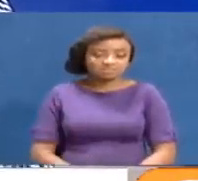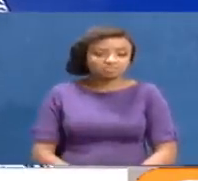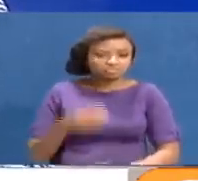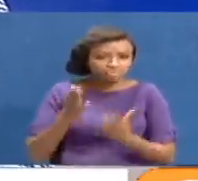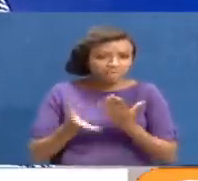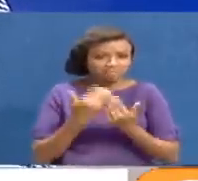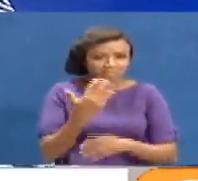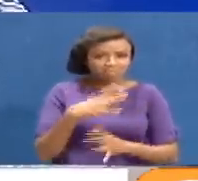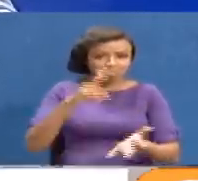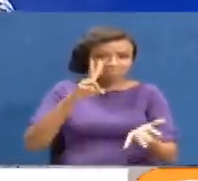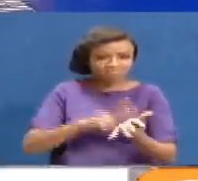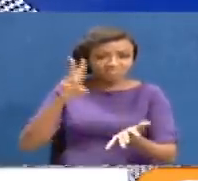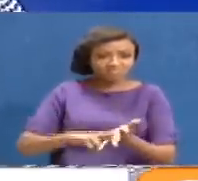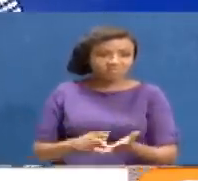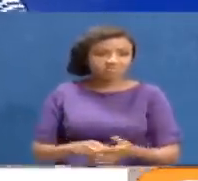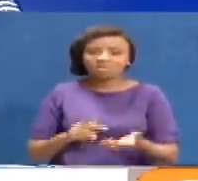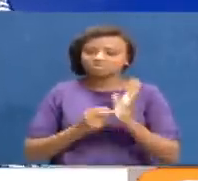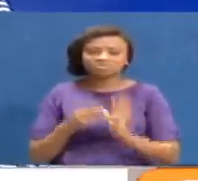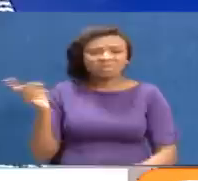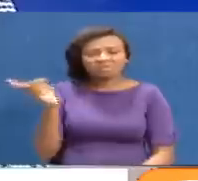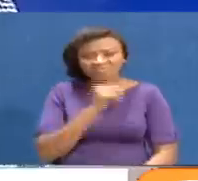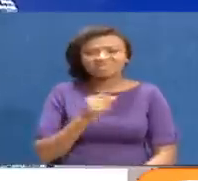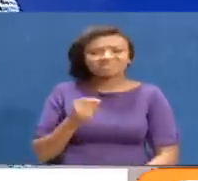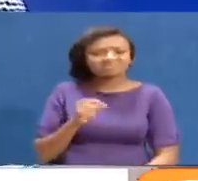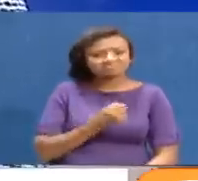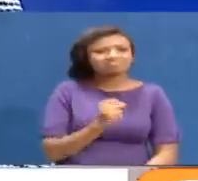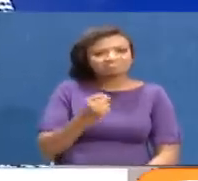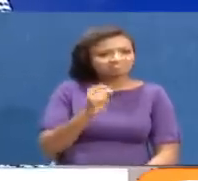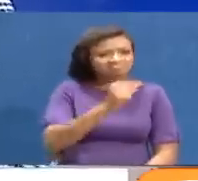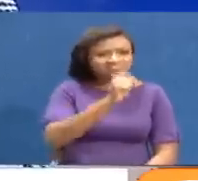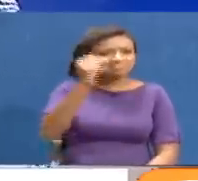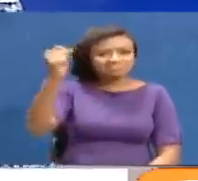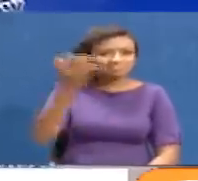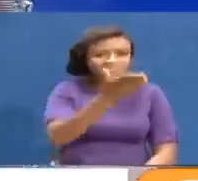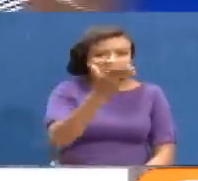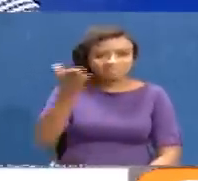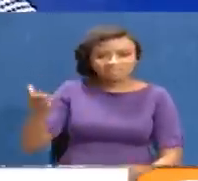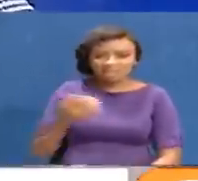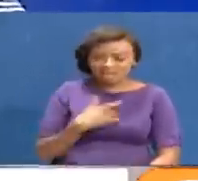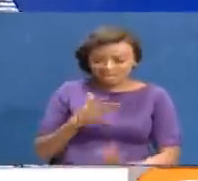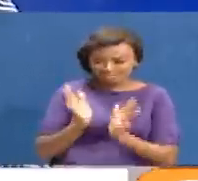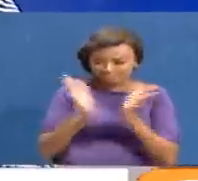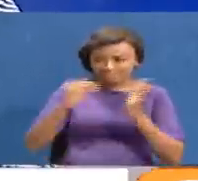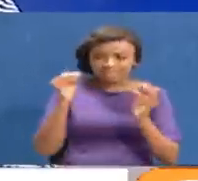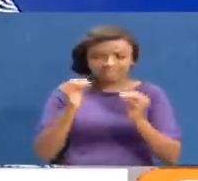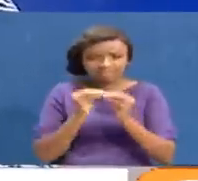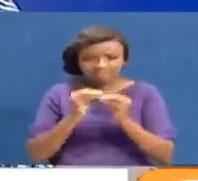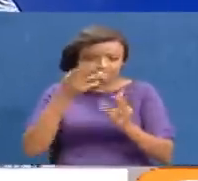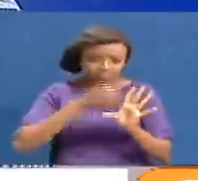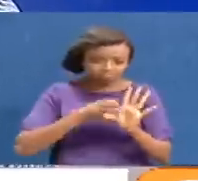meetings. They've gone round, yeah, in the regions. They've had public